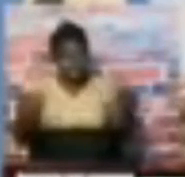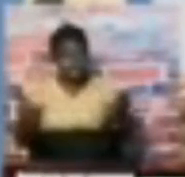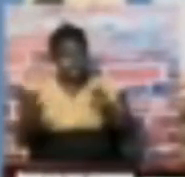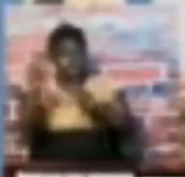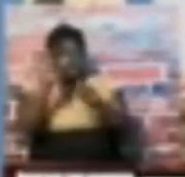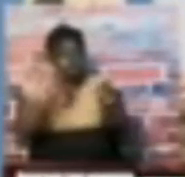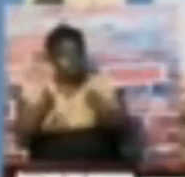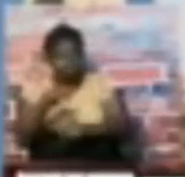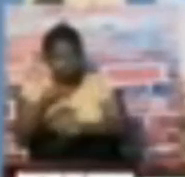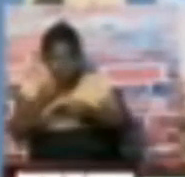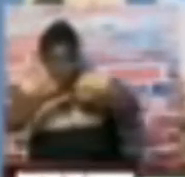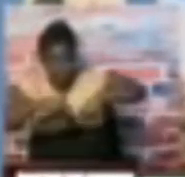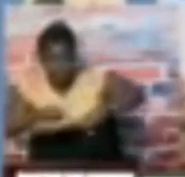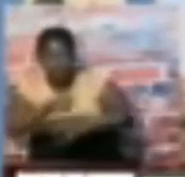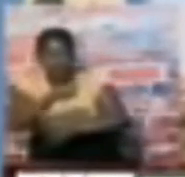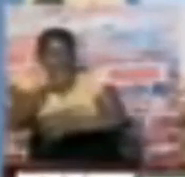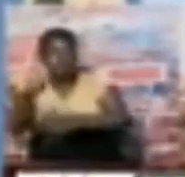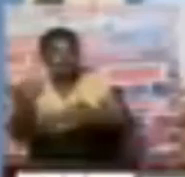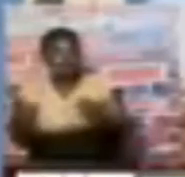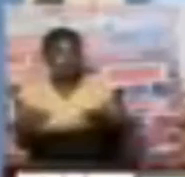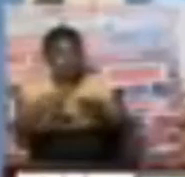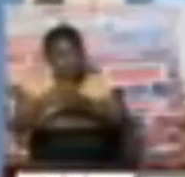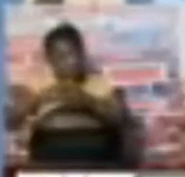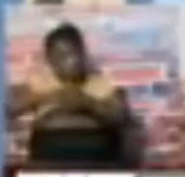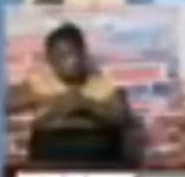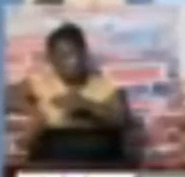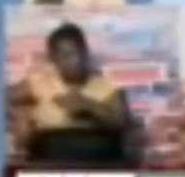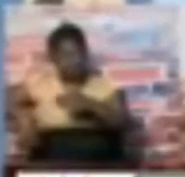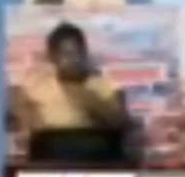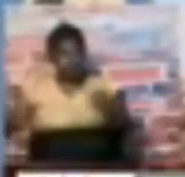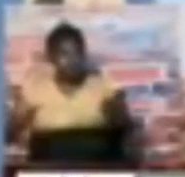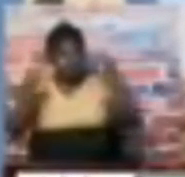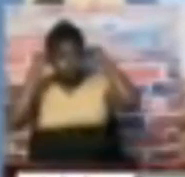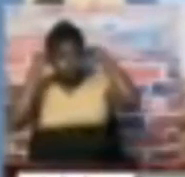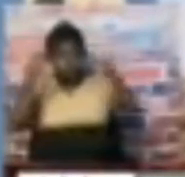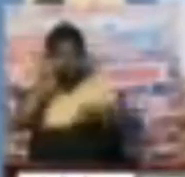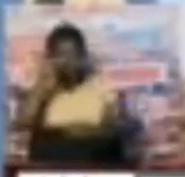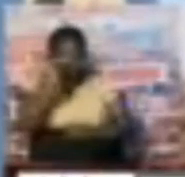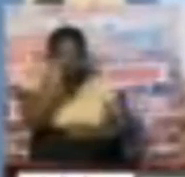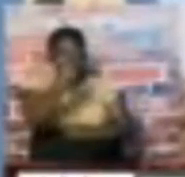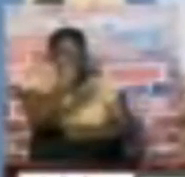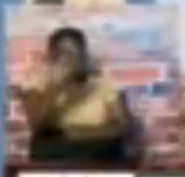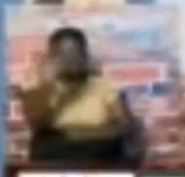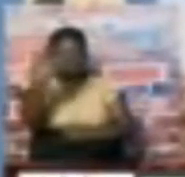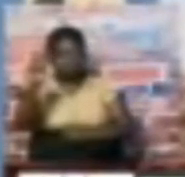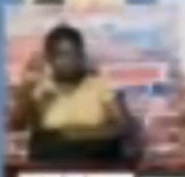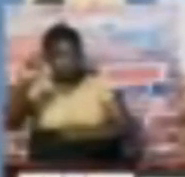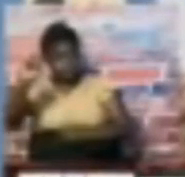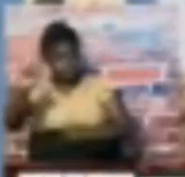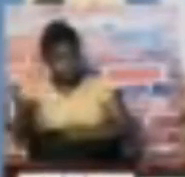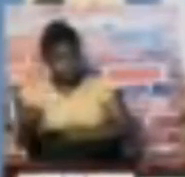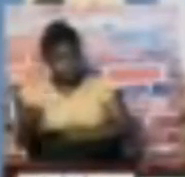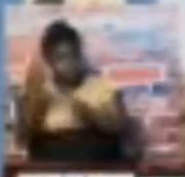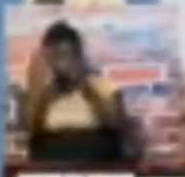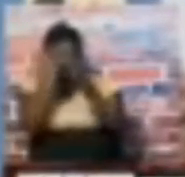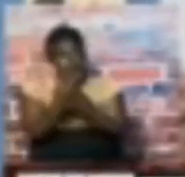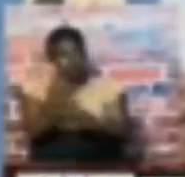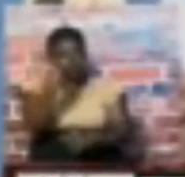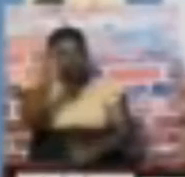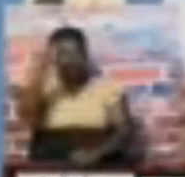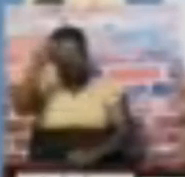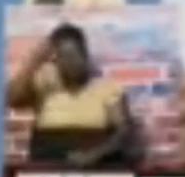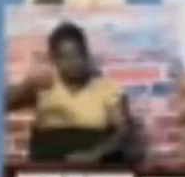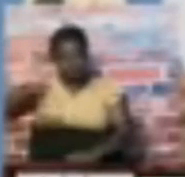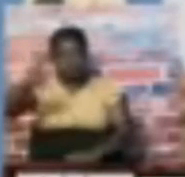people did other things. But before that, the president was getting 150,000 shillings between 1986